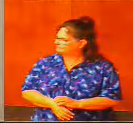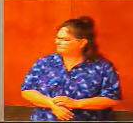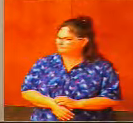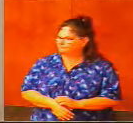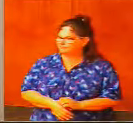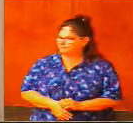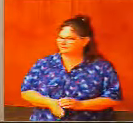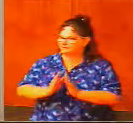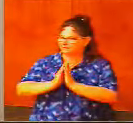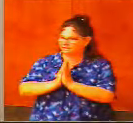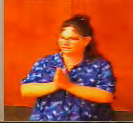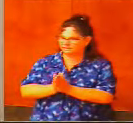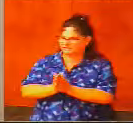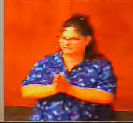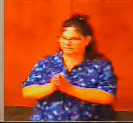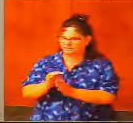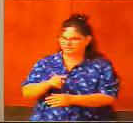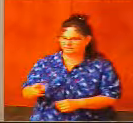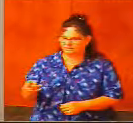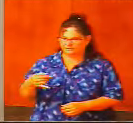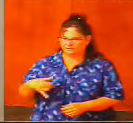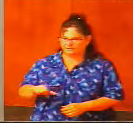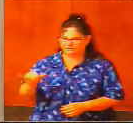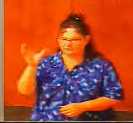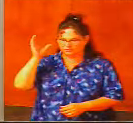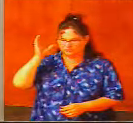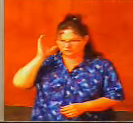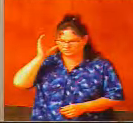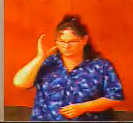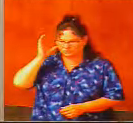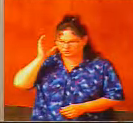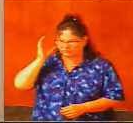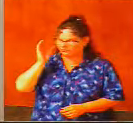Let me ask you, have you ever heard a sermon